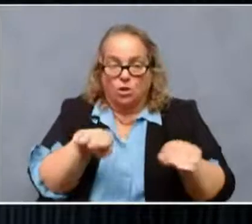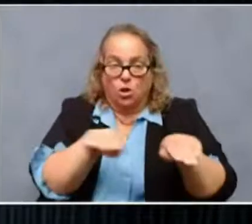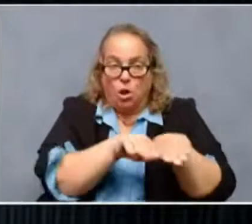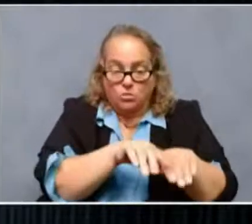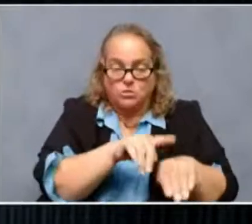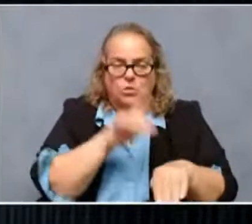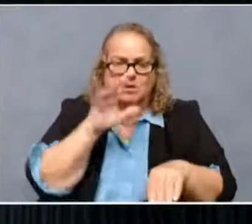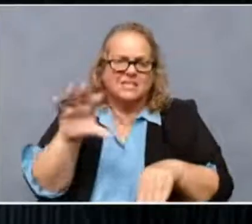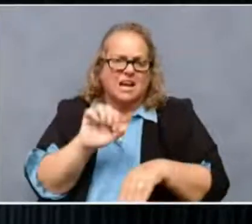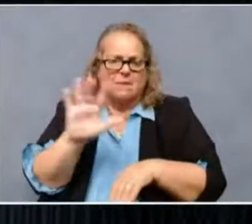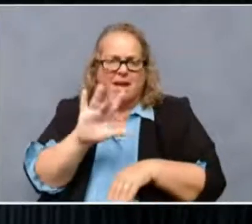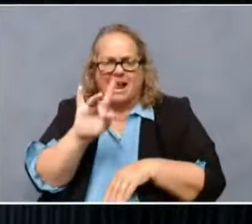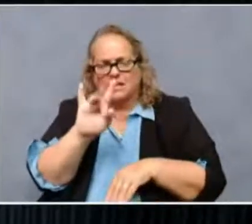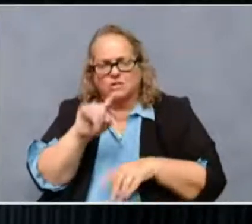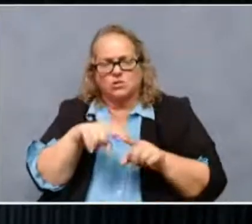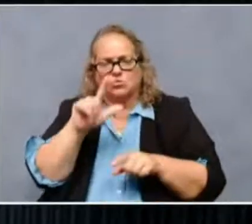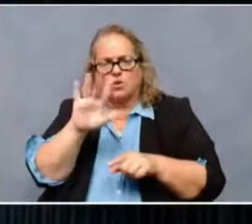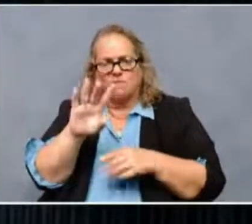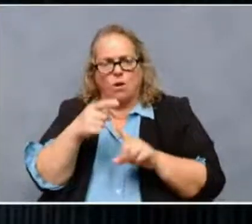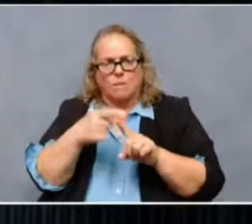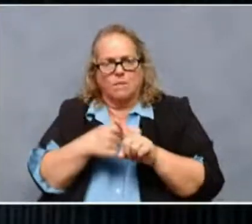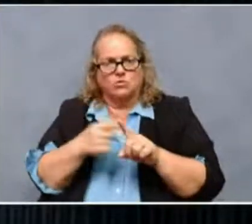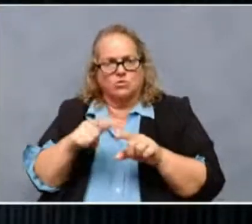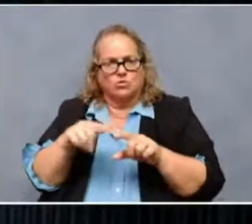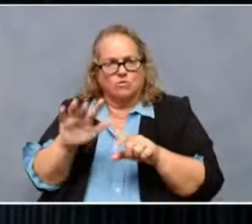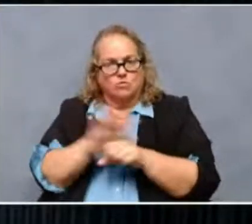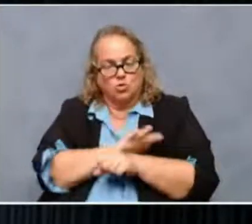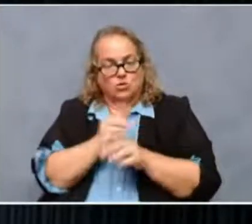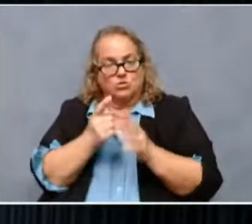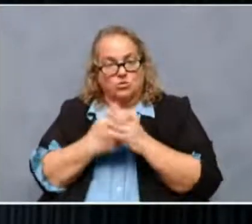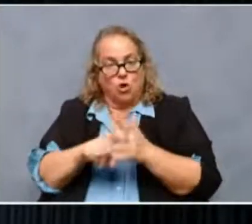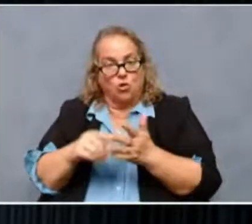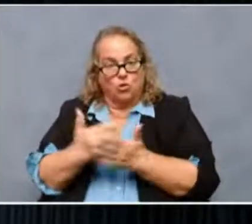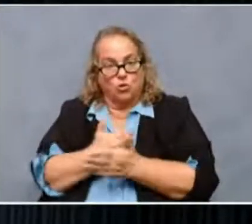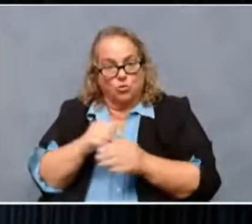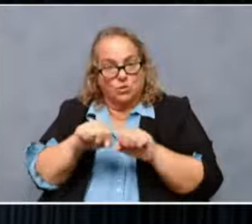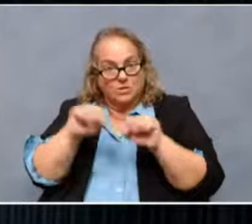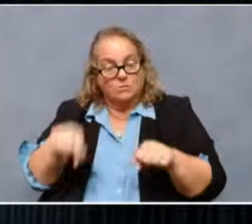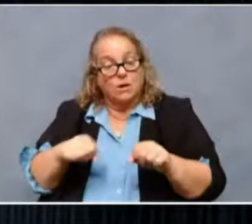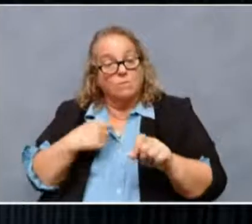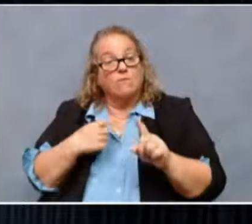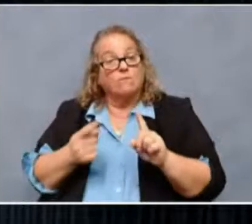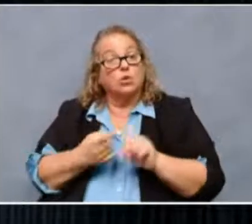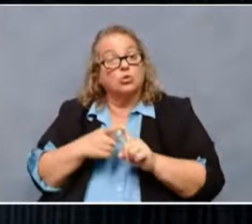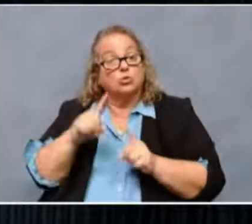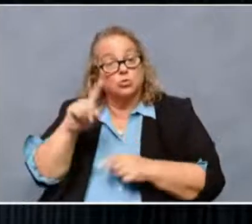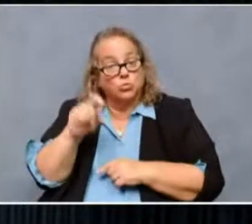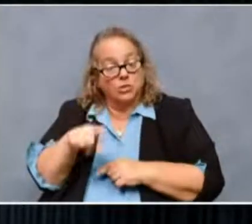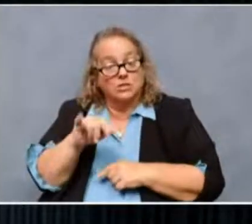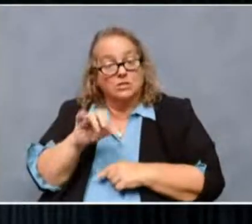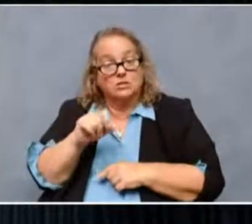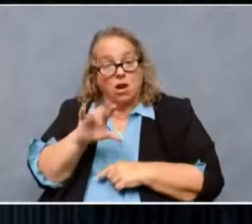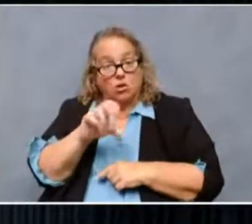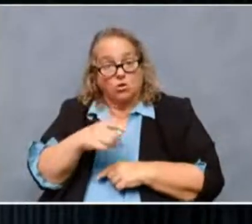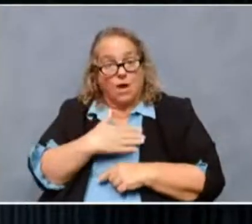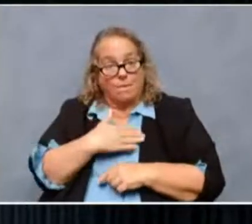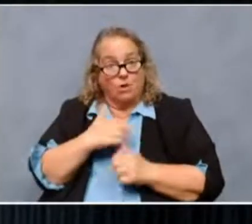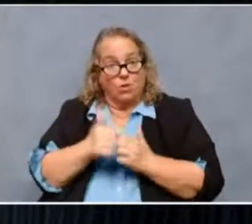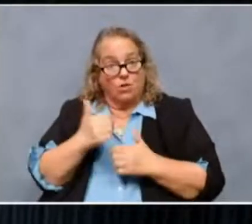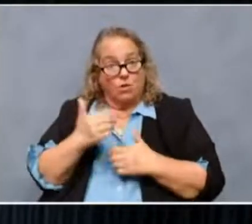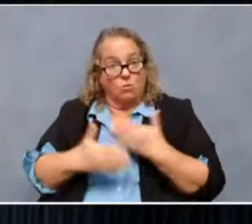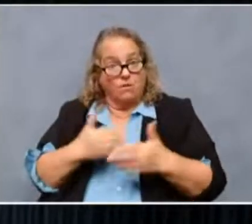months to fully implement a new system. My first question is, are you happy with the progress that's been made